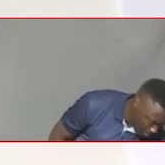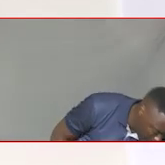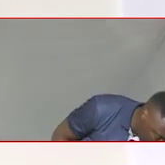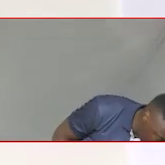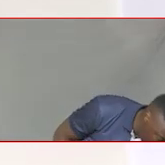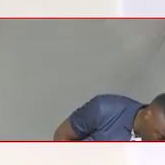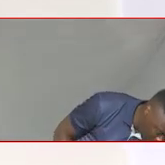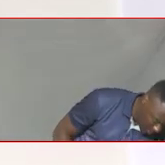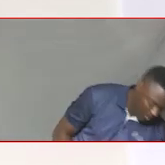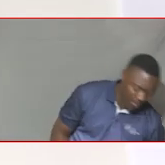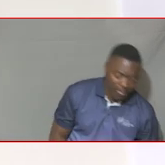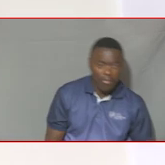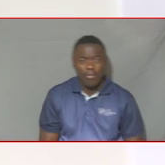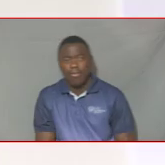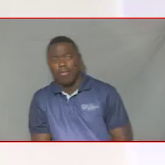back.